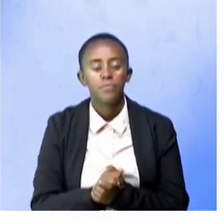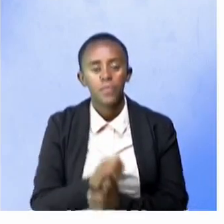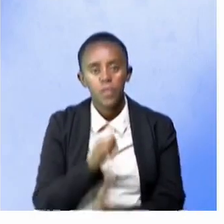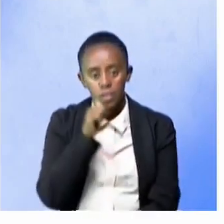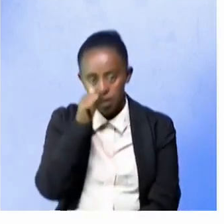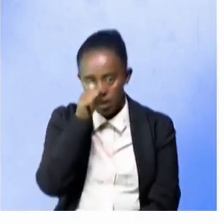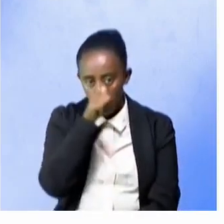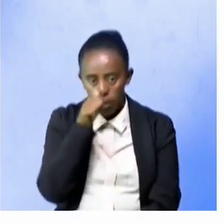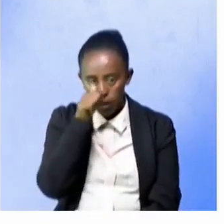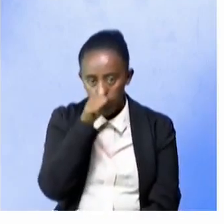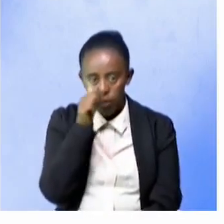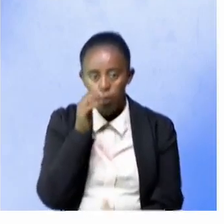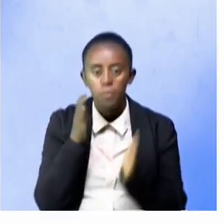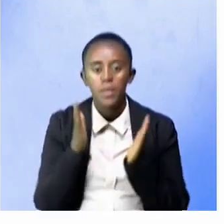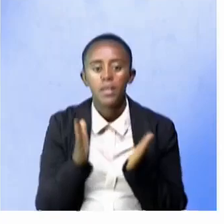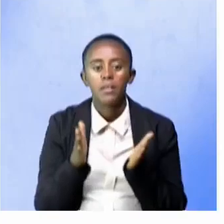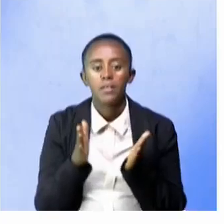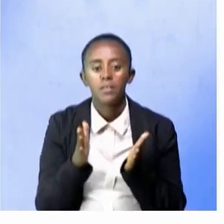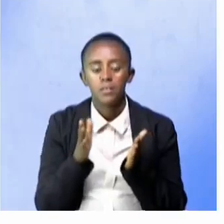Ethiopian.